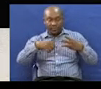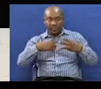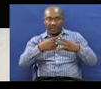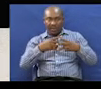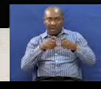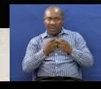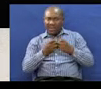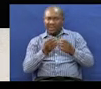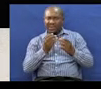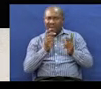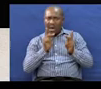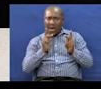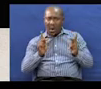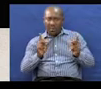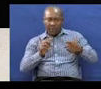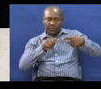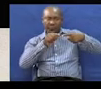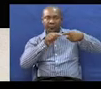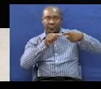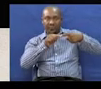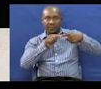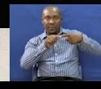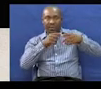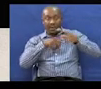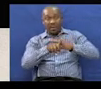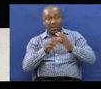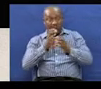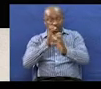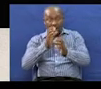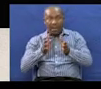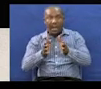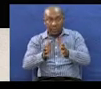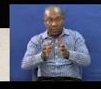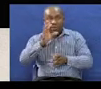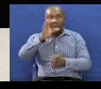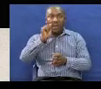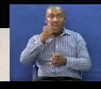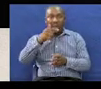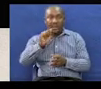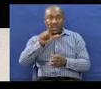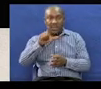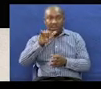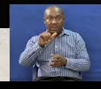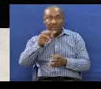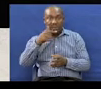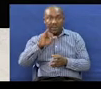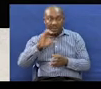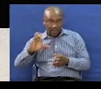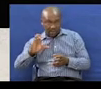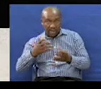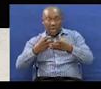in preparation of oxygen gas using hydrogen peroxide. So today we are going to discuss